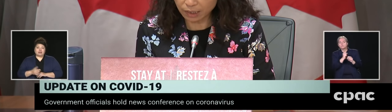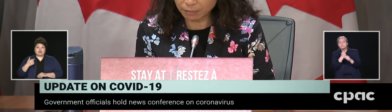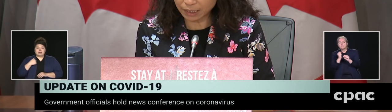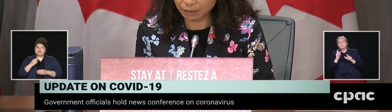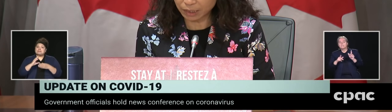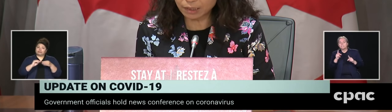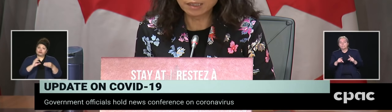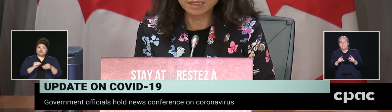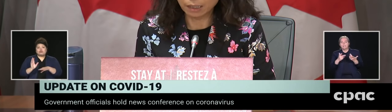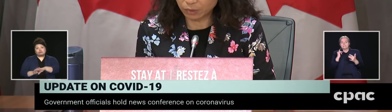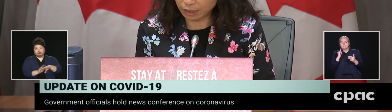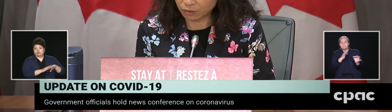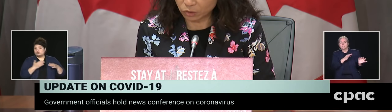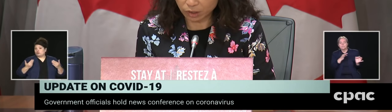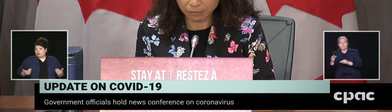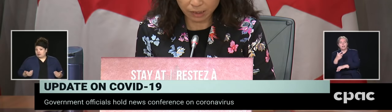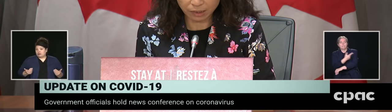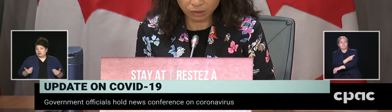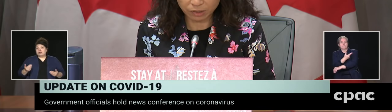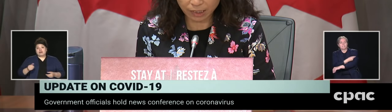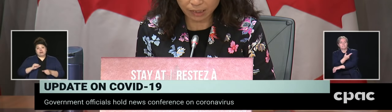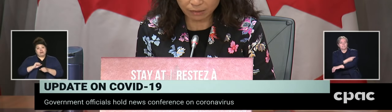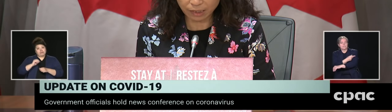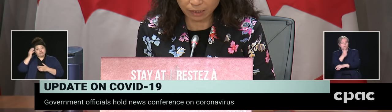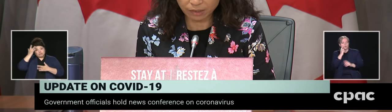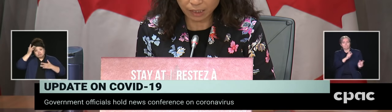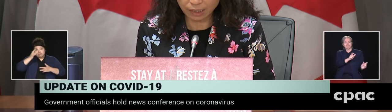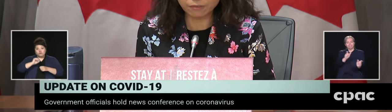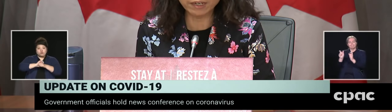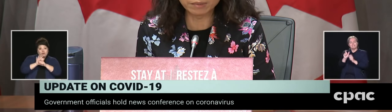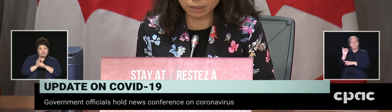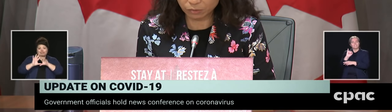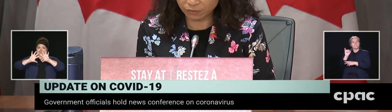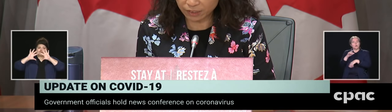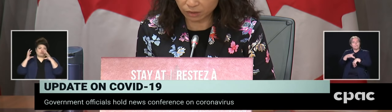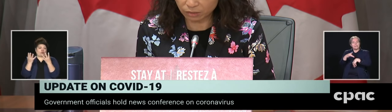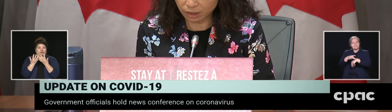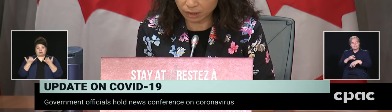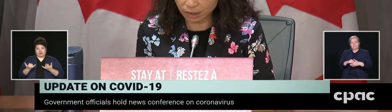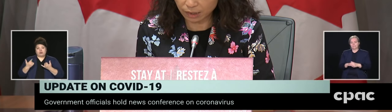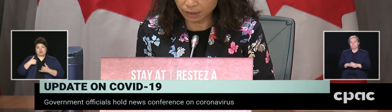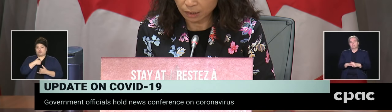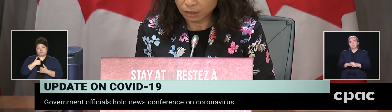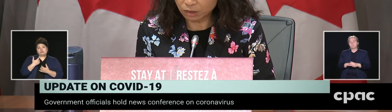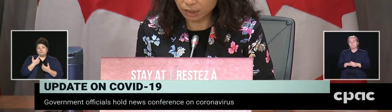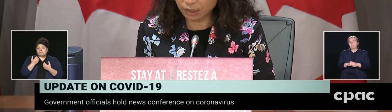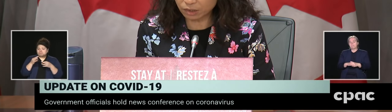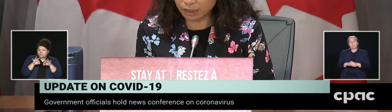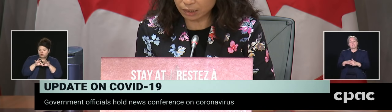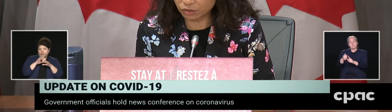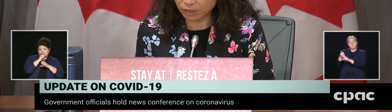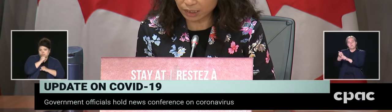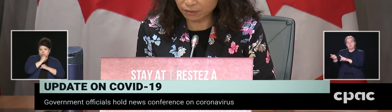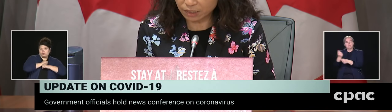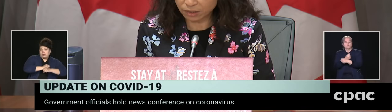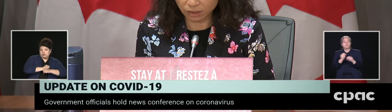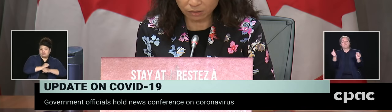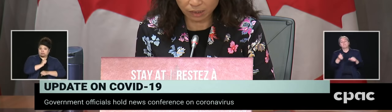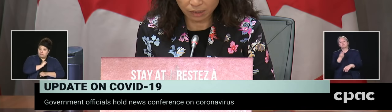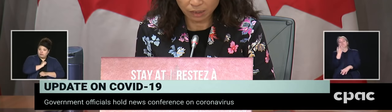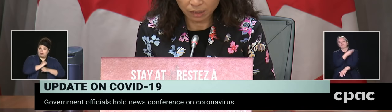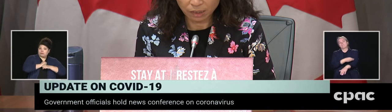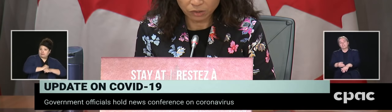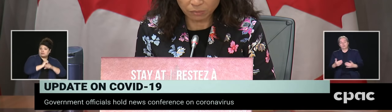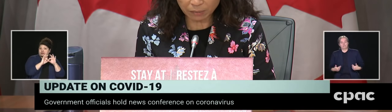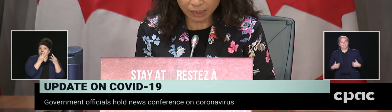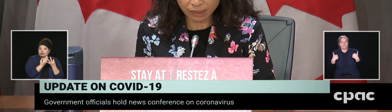We are in a pandemic, and we have all committed to protect ourselves and our families with physical distancing, to stick to essential activities